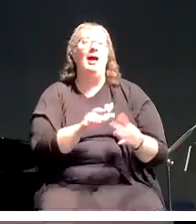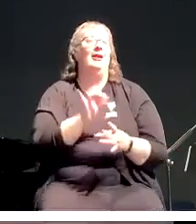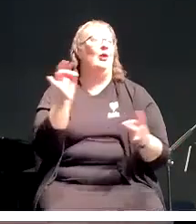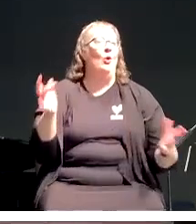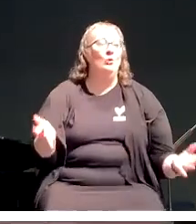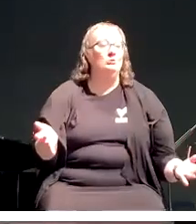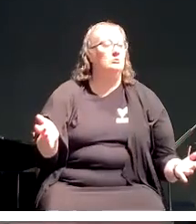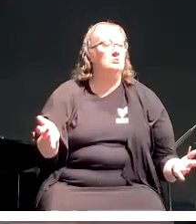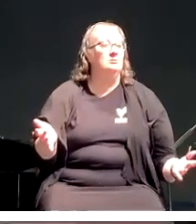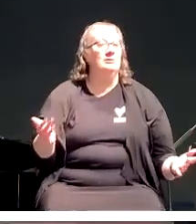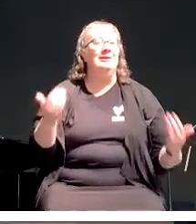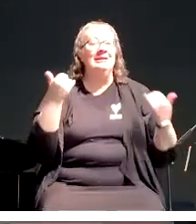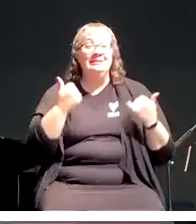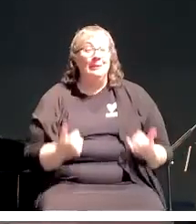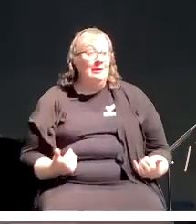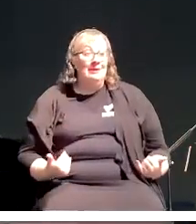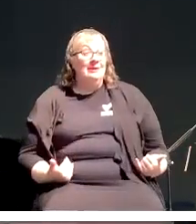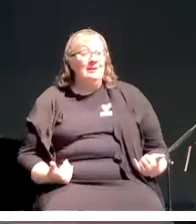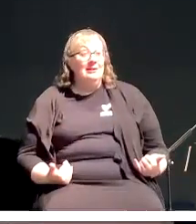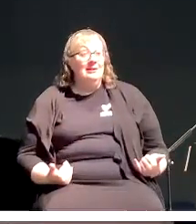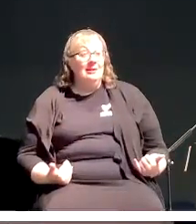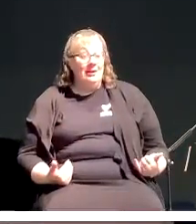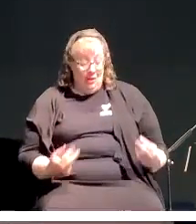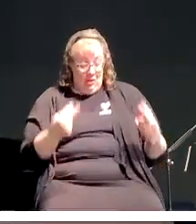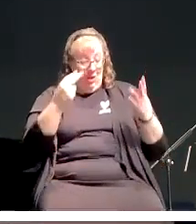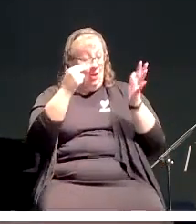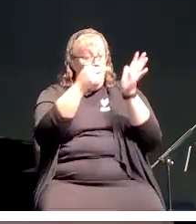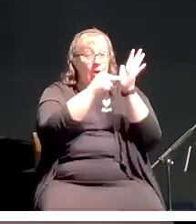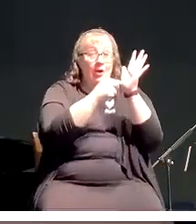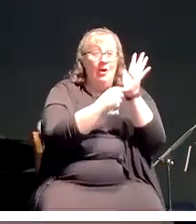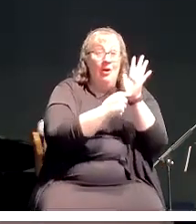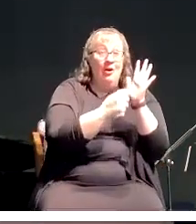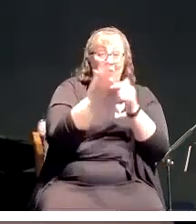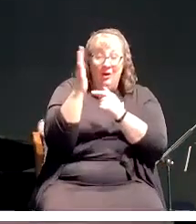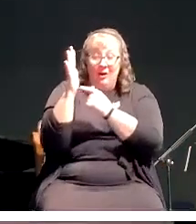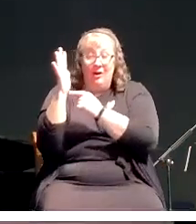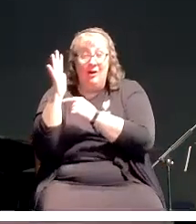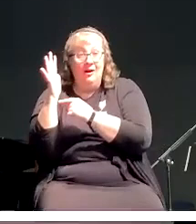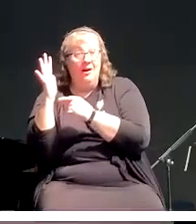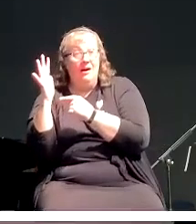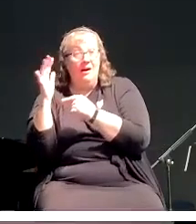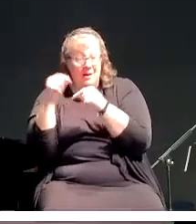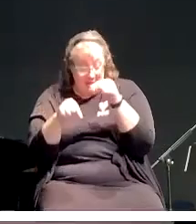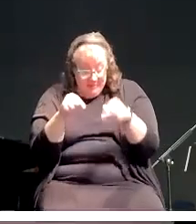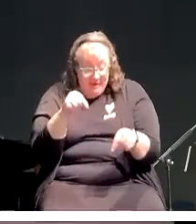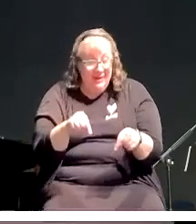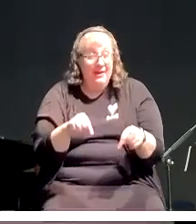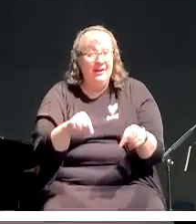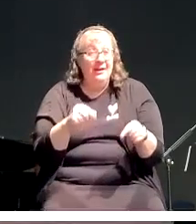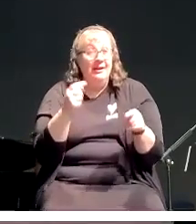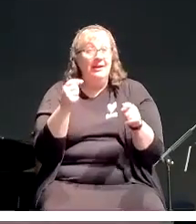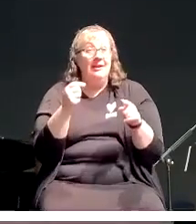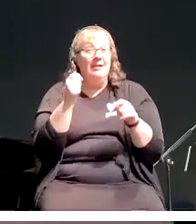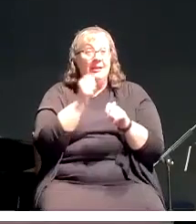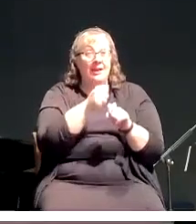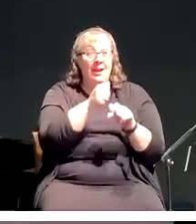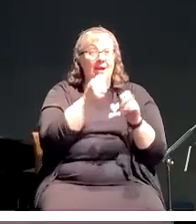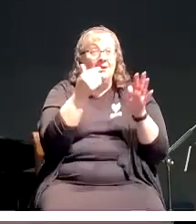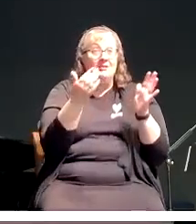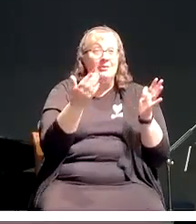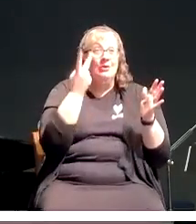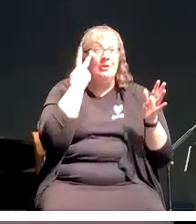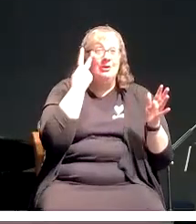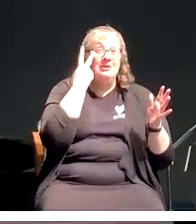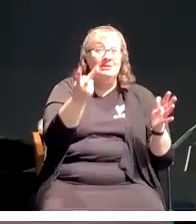ghost. It's me. Look where the nails went into my hands and feet. You can touch me. You can see